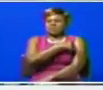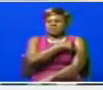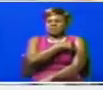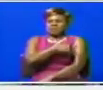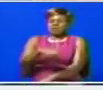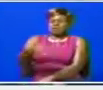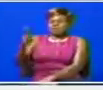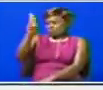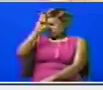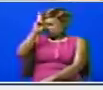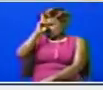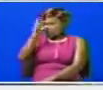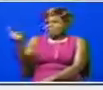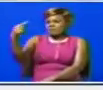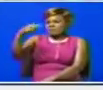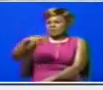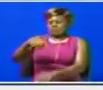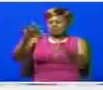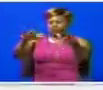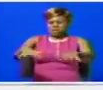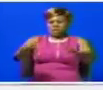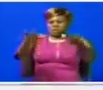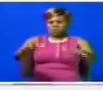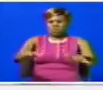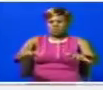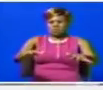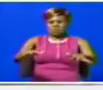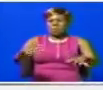efforts of security officers to calm them down.